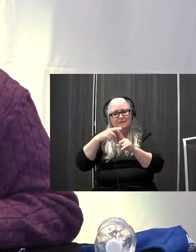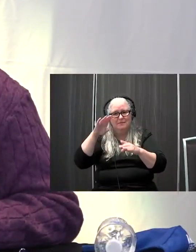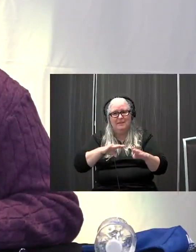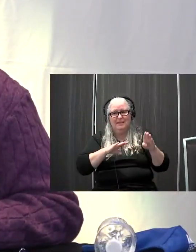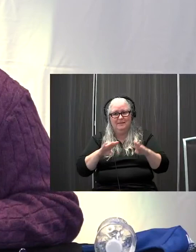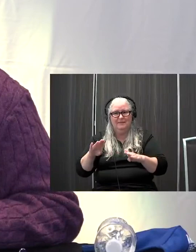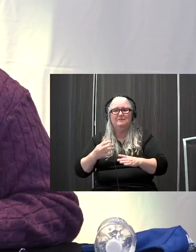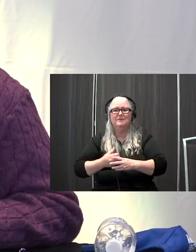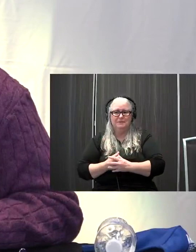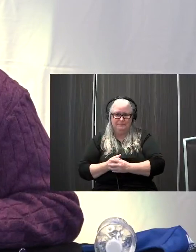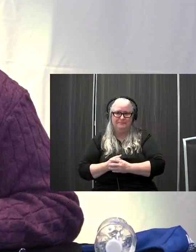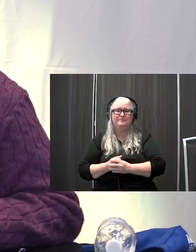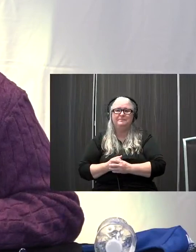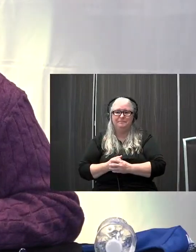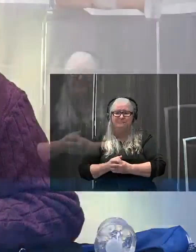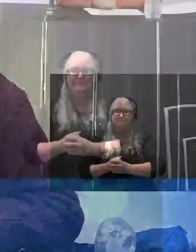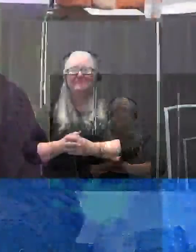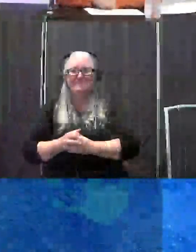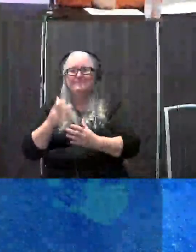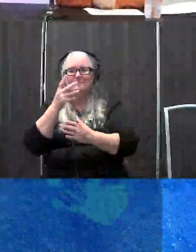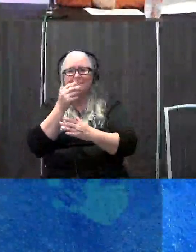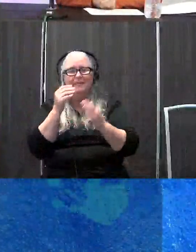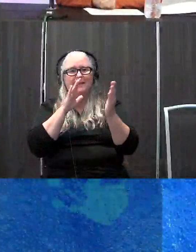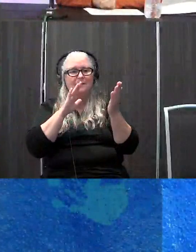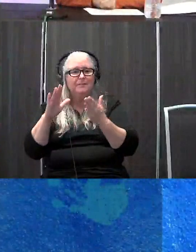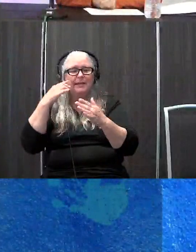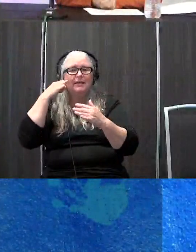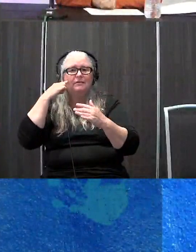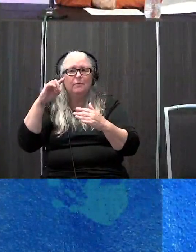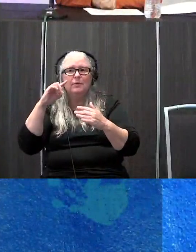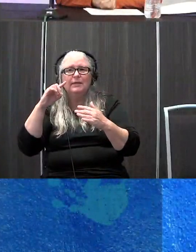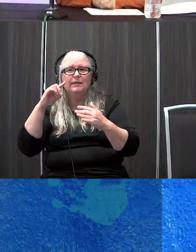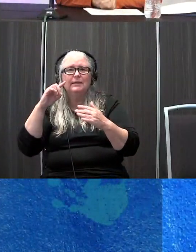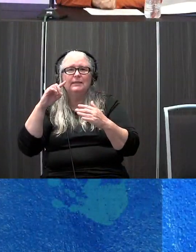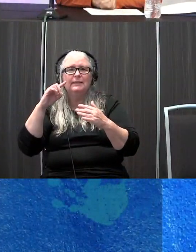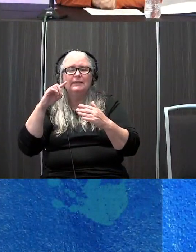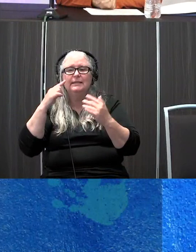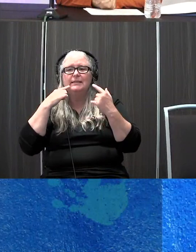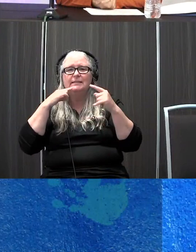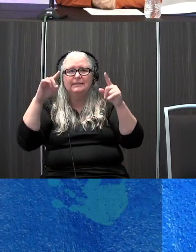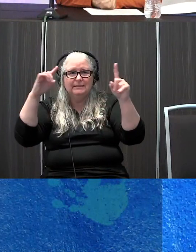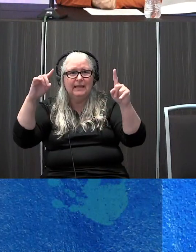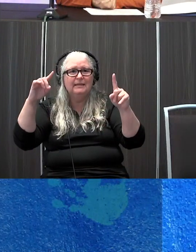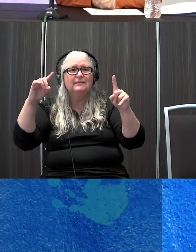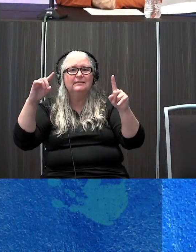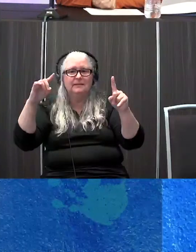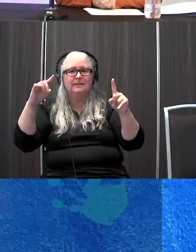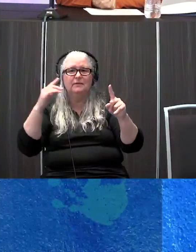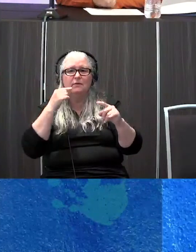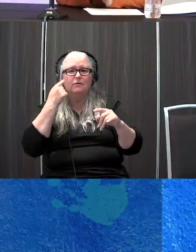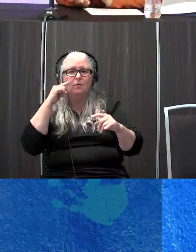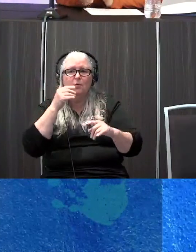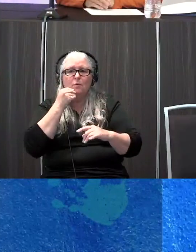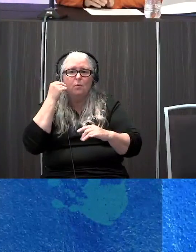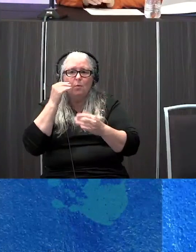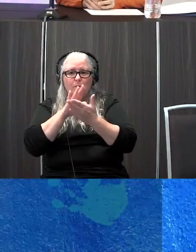Yeah, I think definitely. And then plan for success. So for the homeschool group to plan for success prior to even